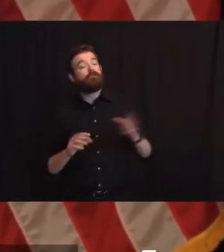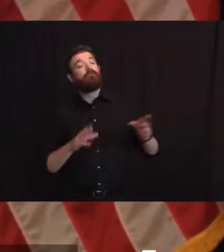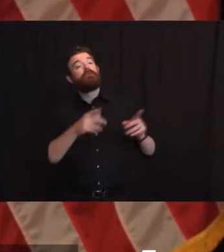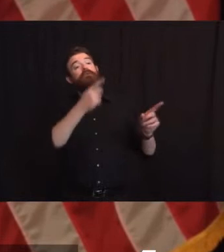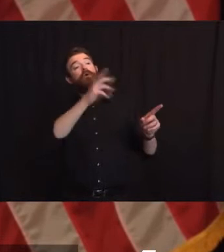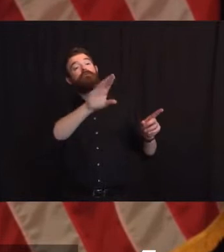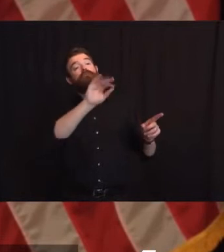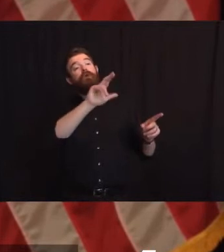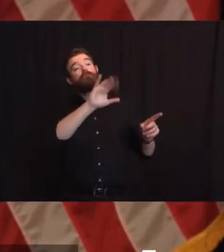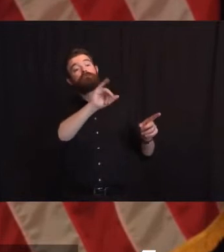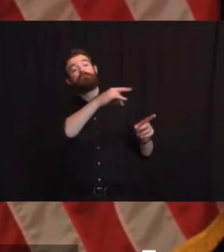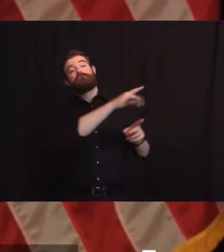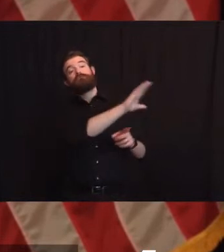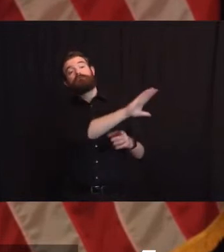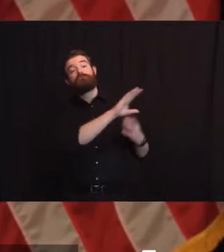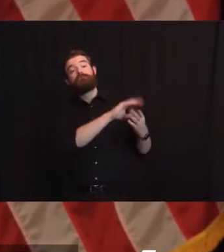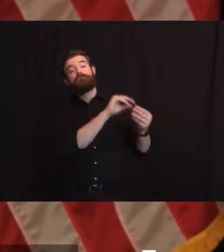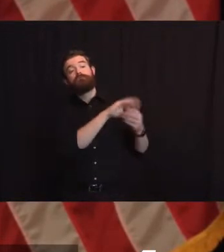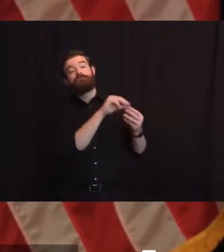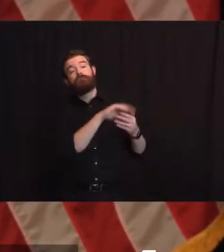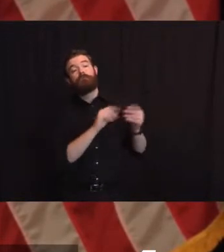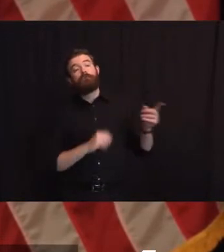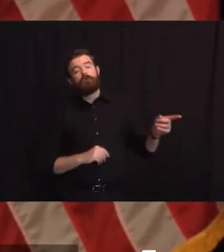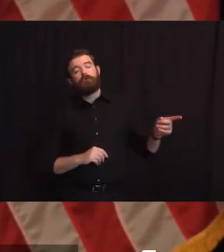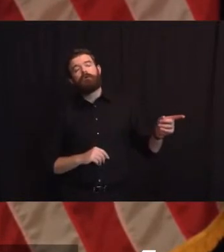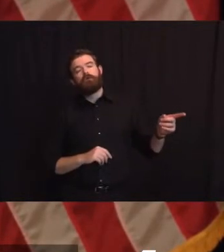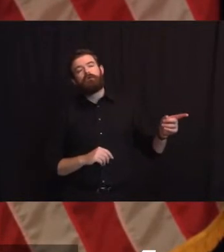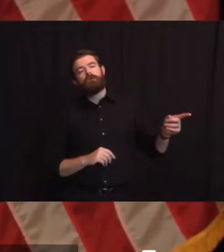I'm guessing that, what is meant by